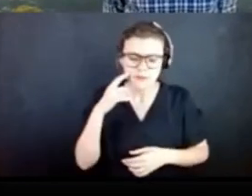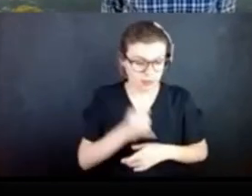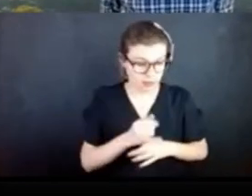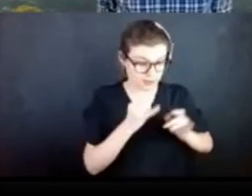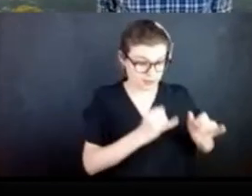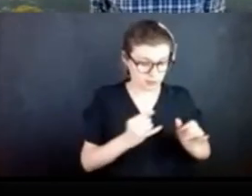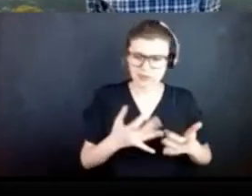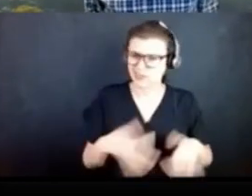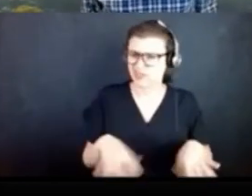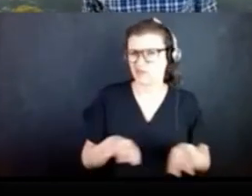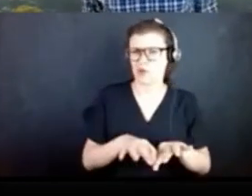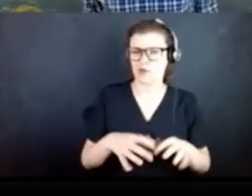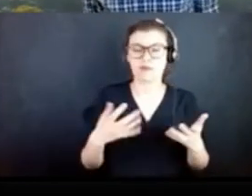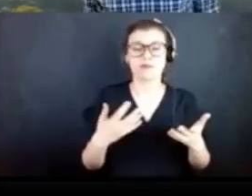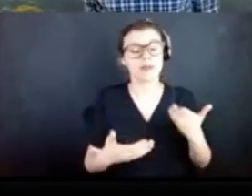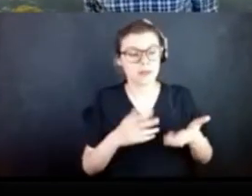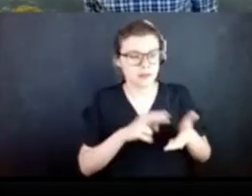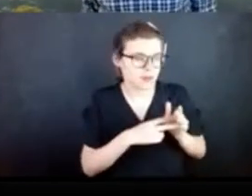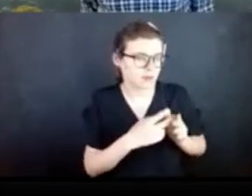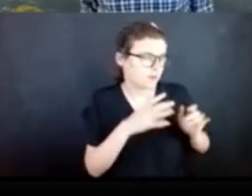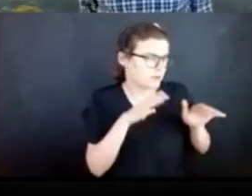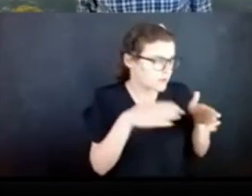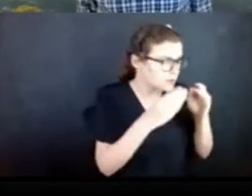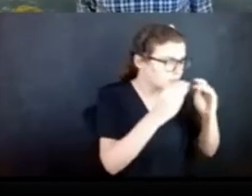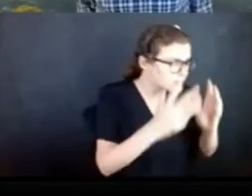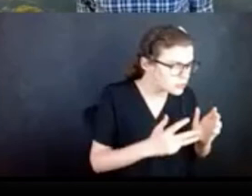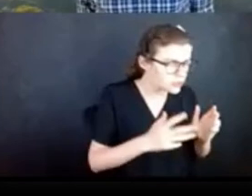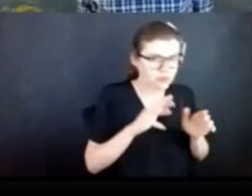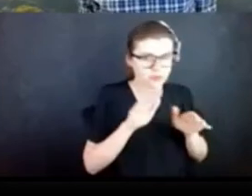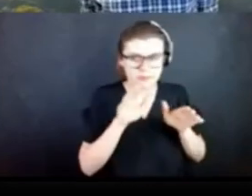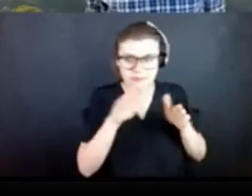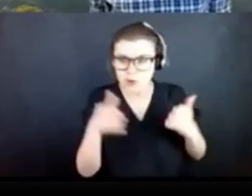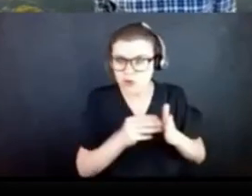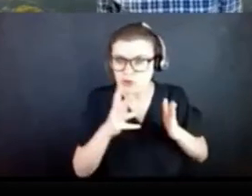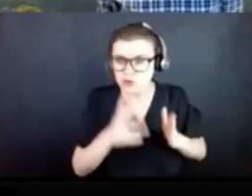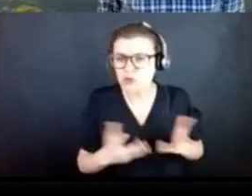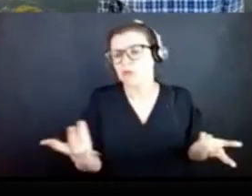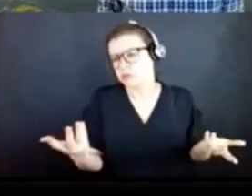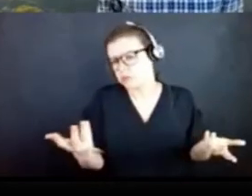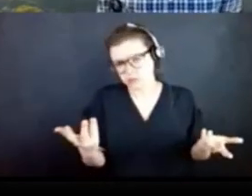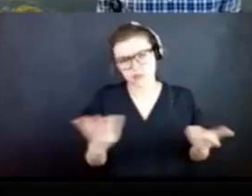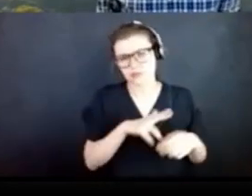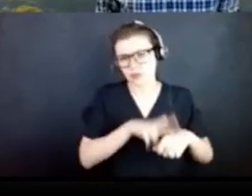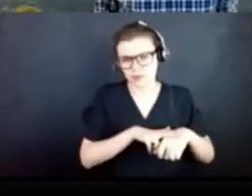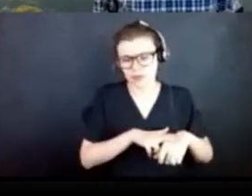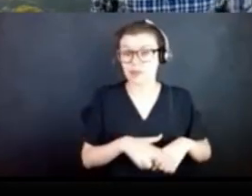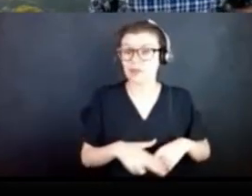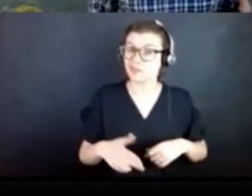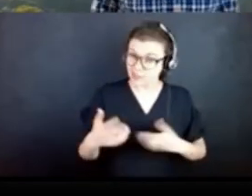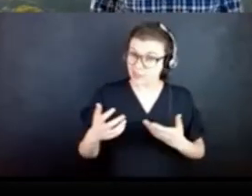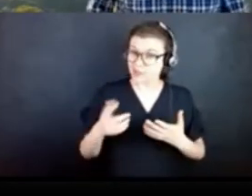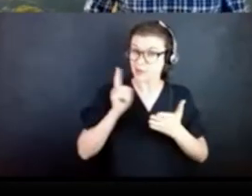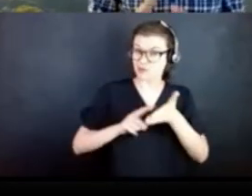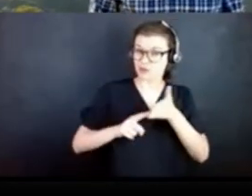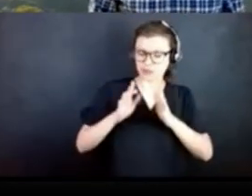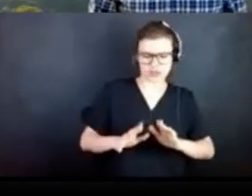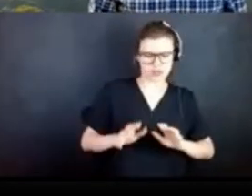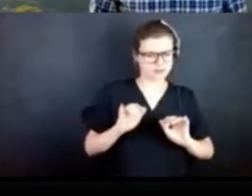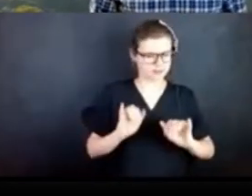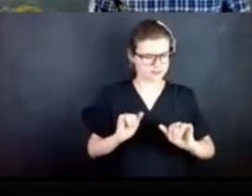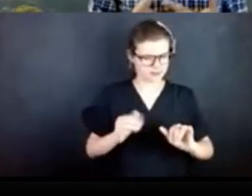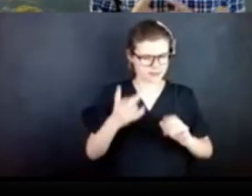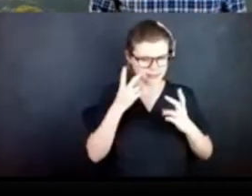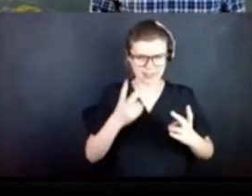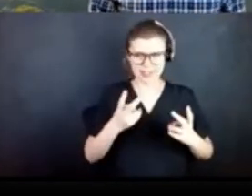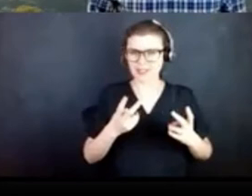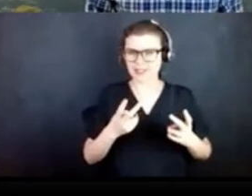lot, whether we're talking about teachers or students. But research has showed that there's often a lot of unexplained variation in things that we care about, like student